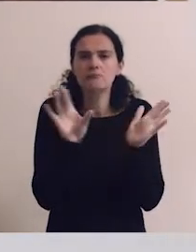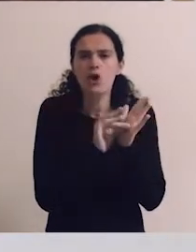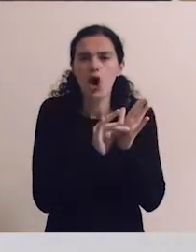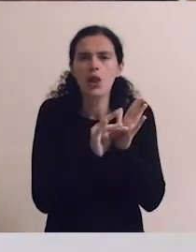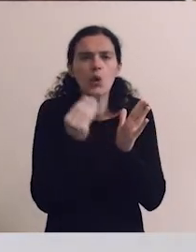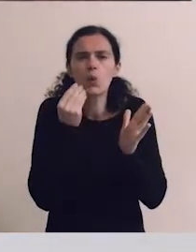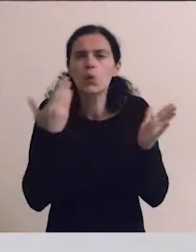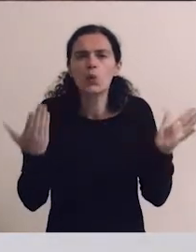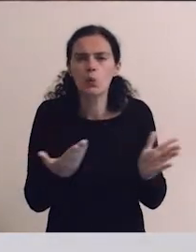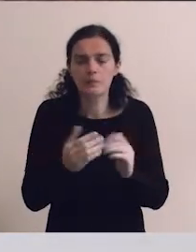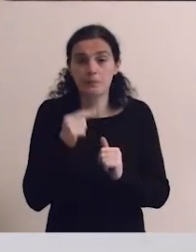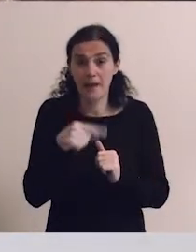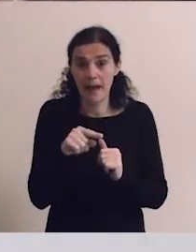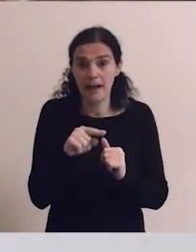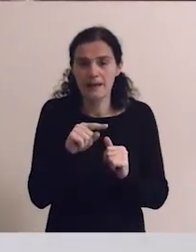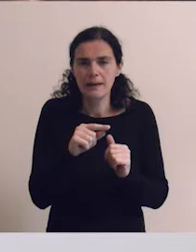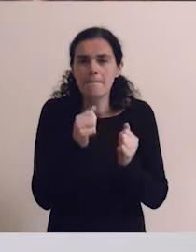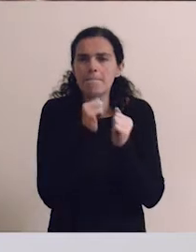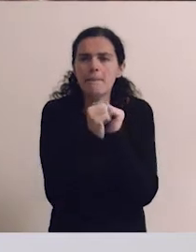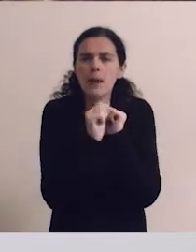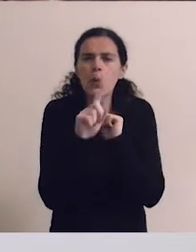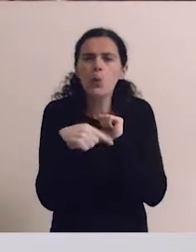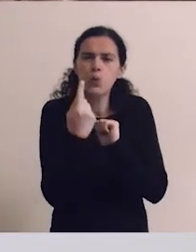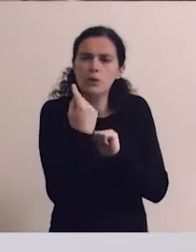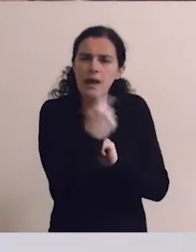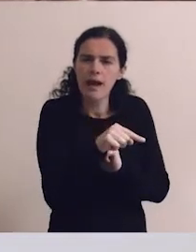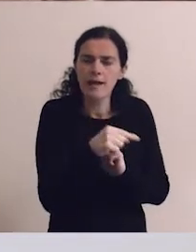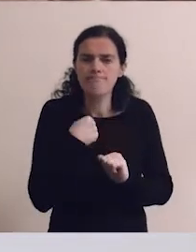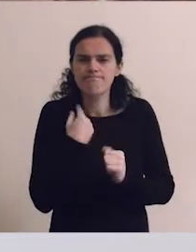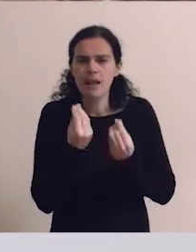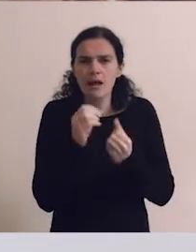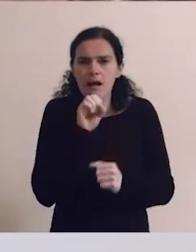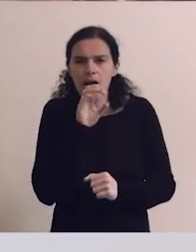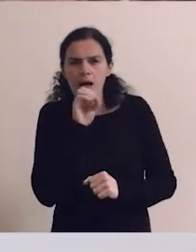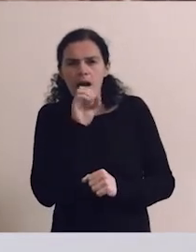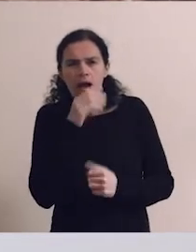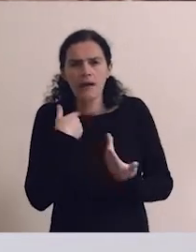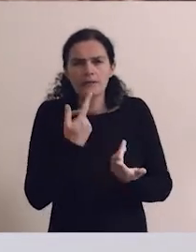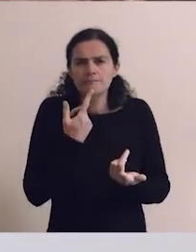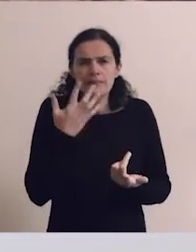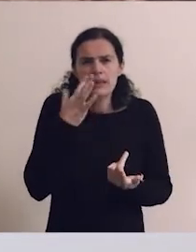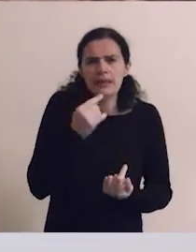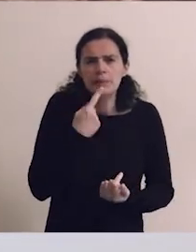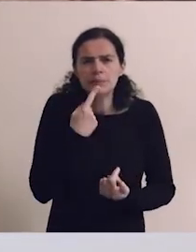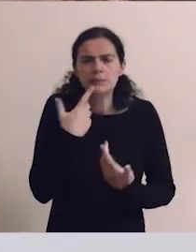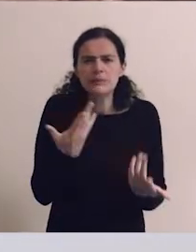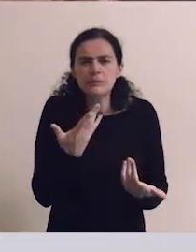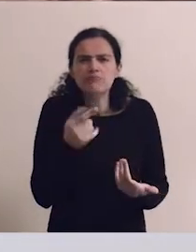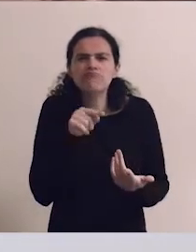glued on another piece of paper. And she became fascinated to figure